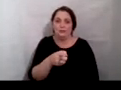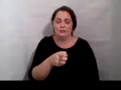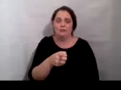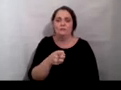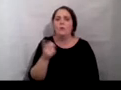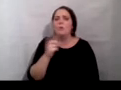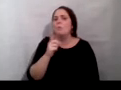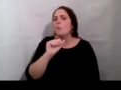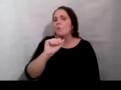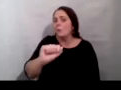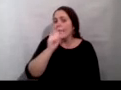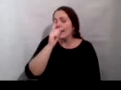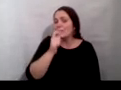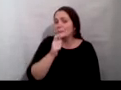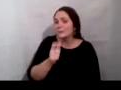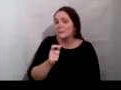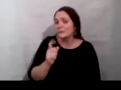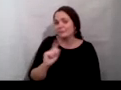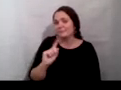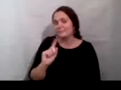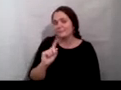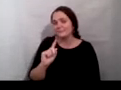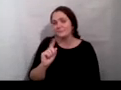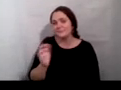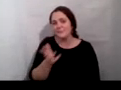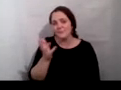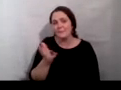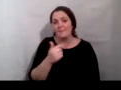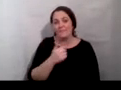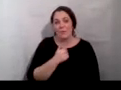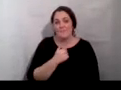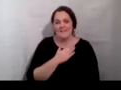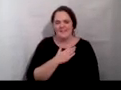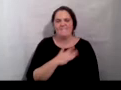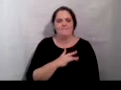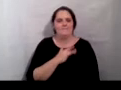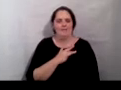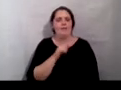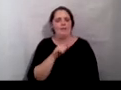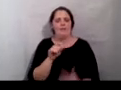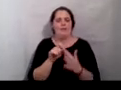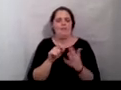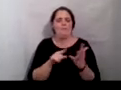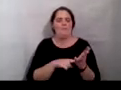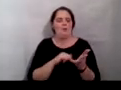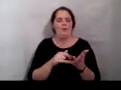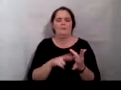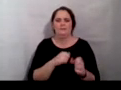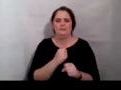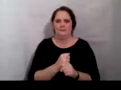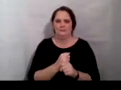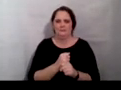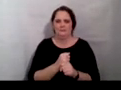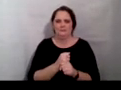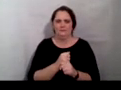kind of a word can you put with this? You know, the word pulsing, you know, there's a